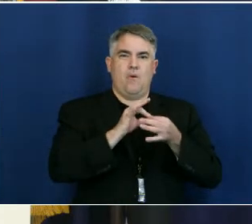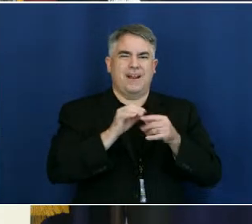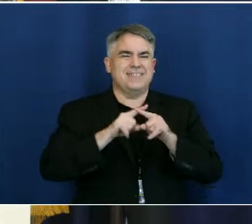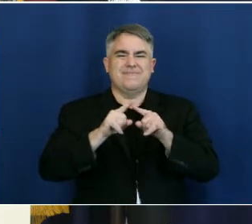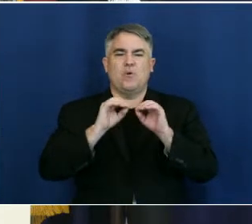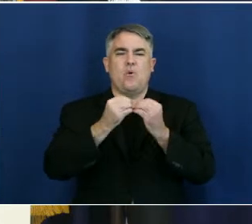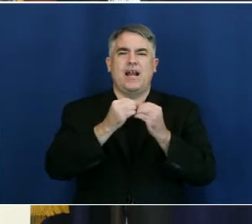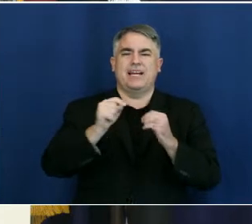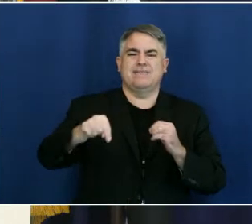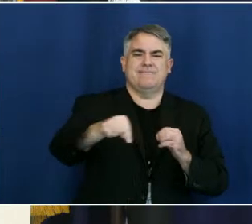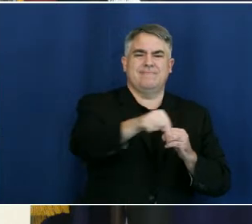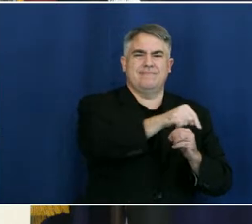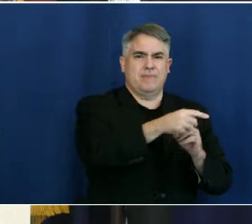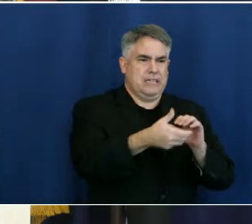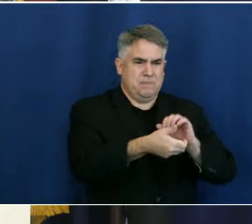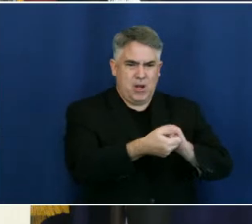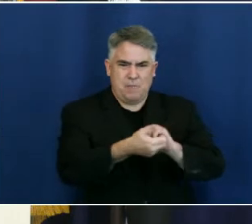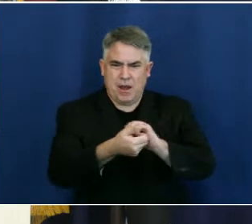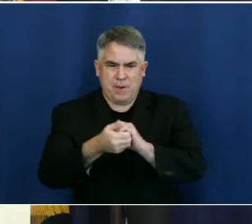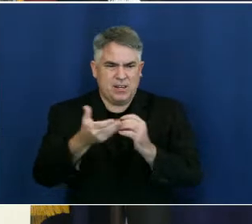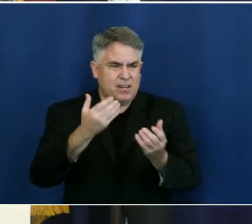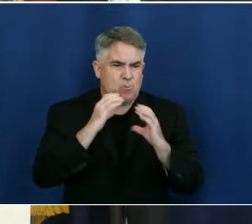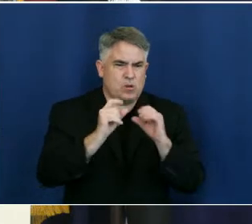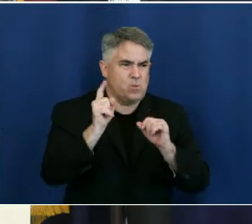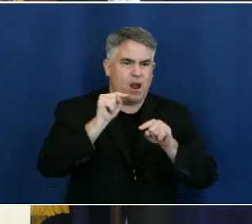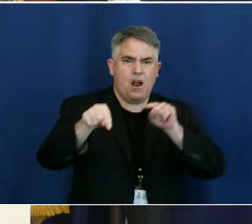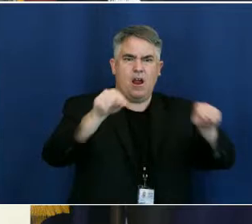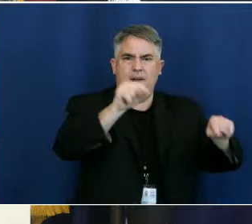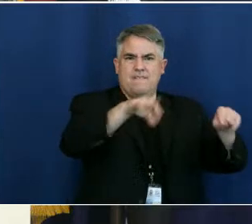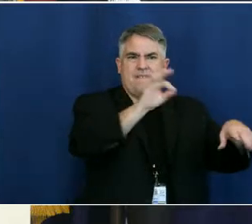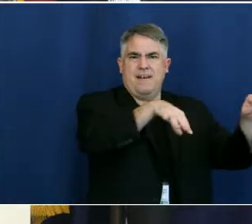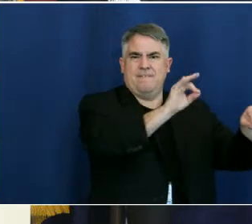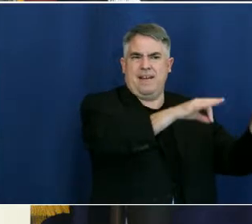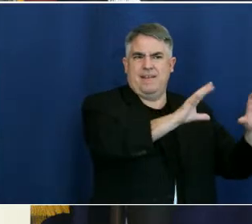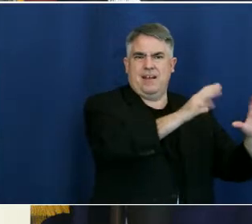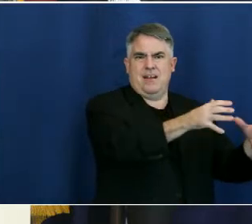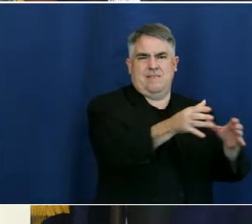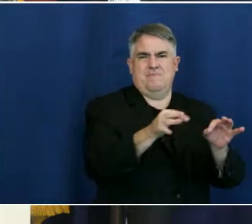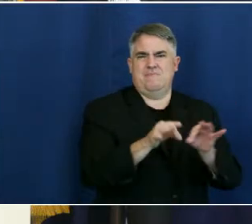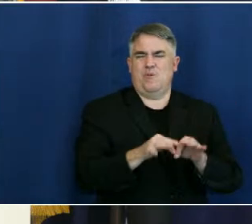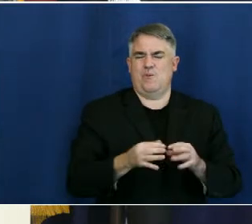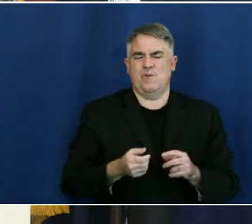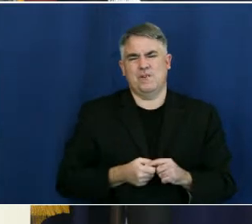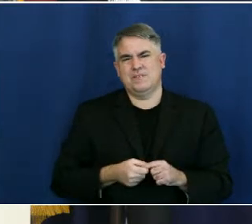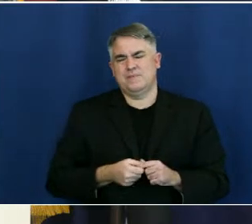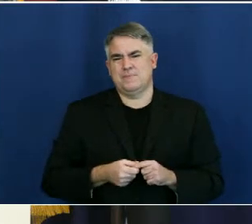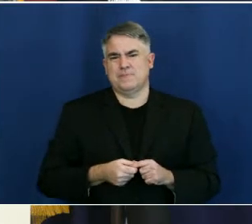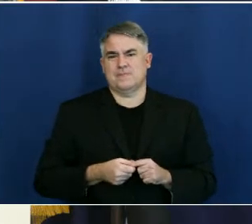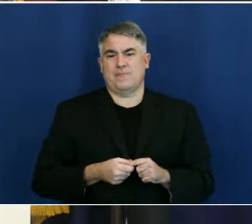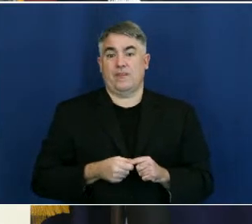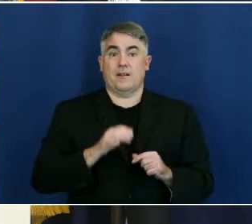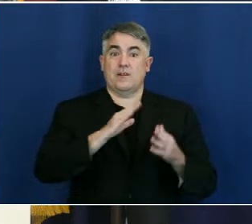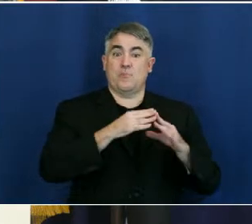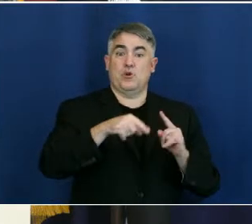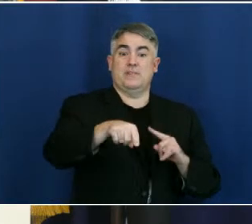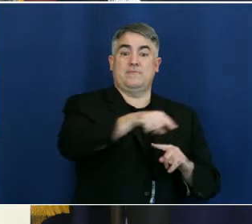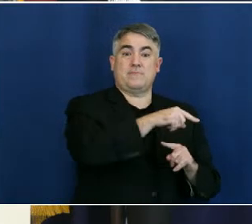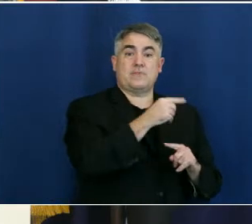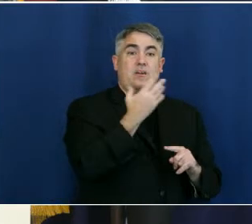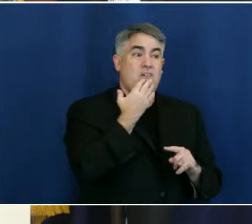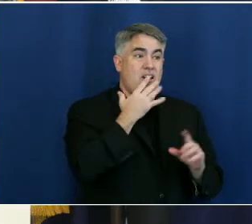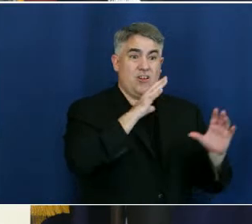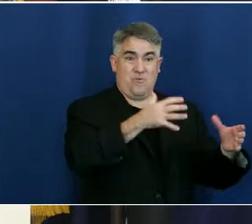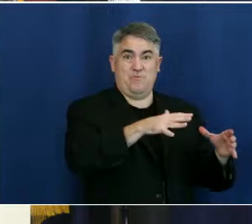with our communities as well. We know that the vaccine numbers in our communities of color remain low, but I want to highlight that these numbers